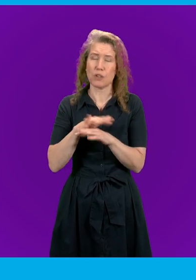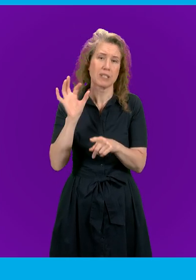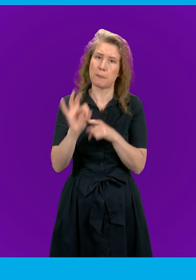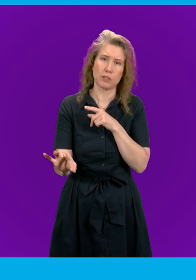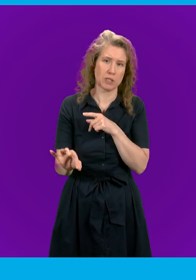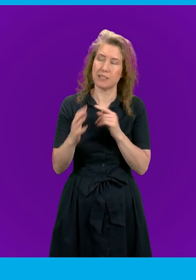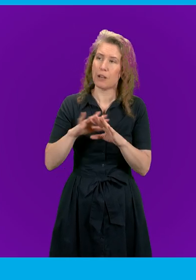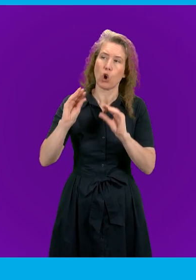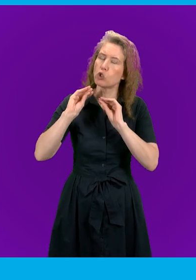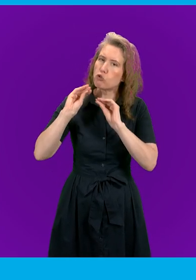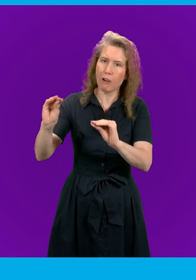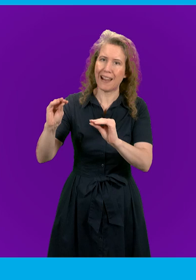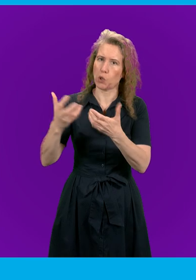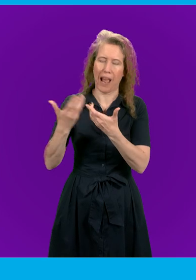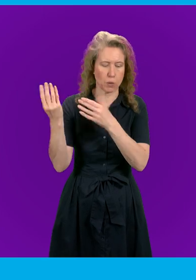haven't trained to teach